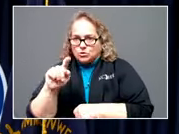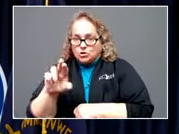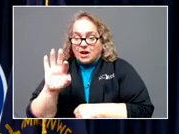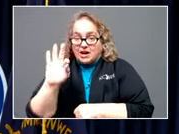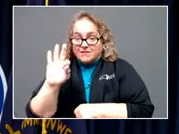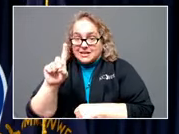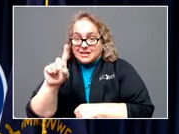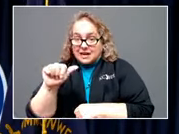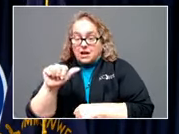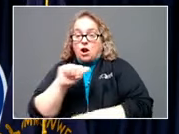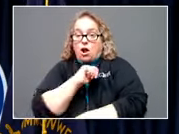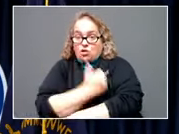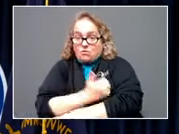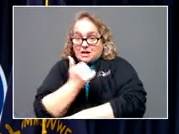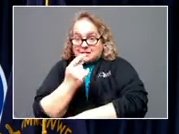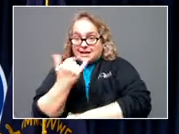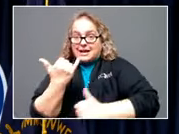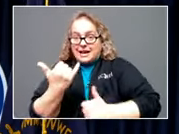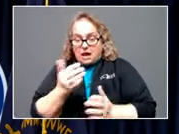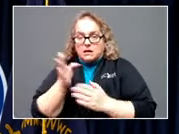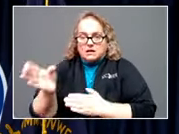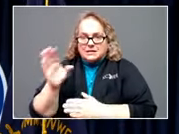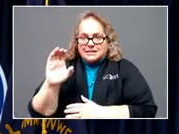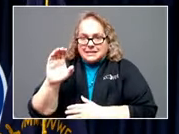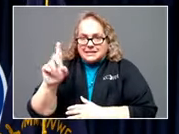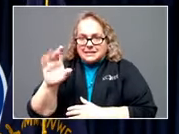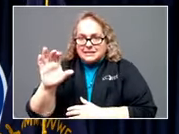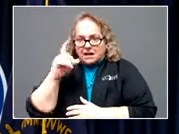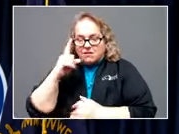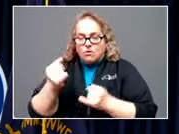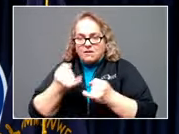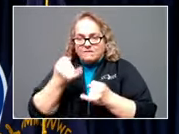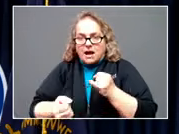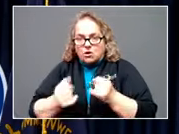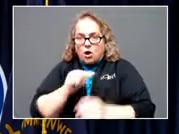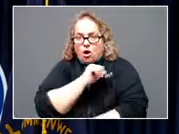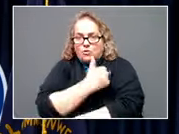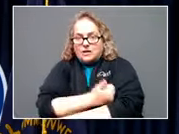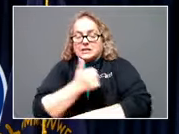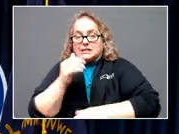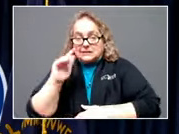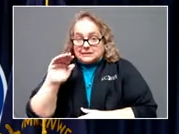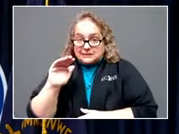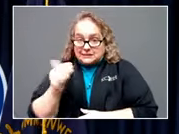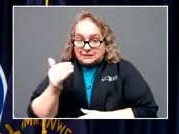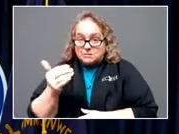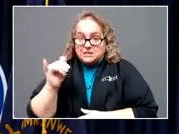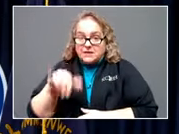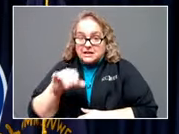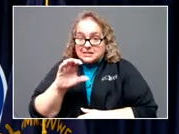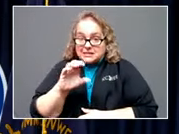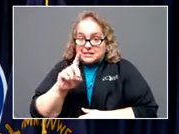It's now back to the CDC for final authorization. There is some indication that the CDC may